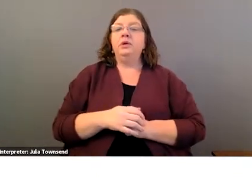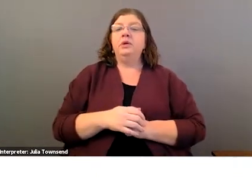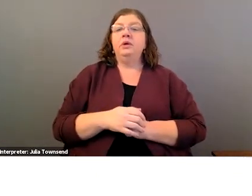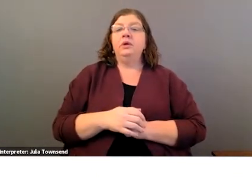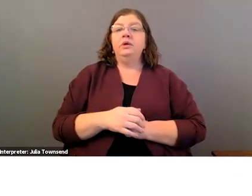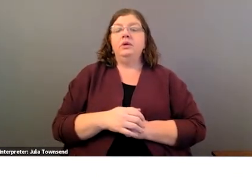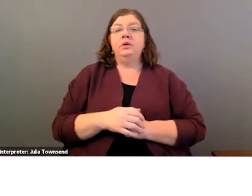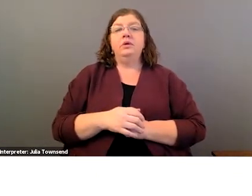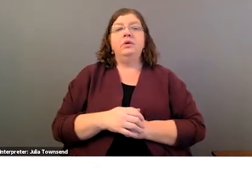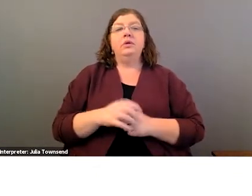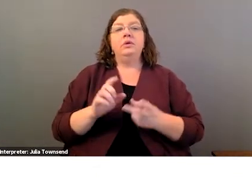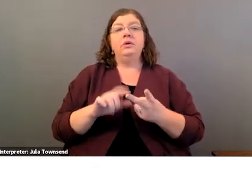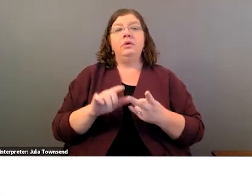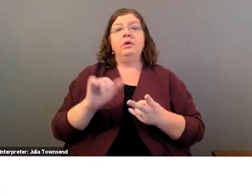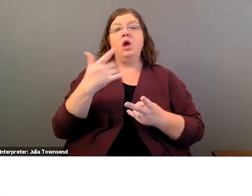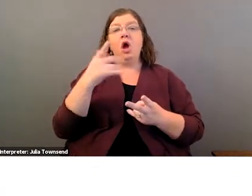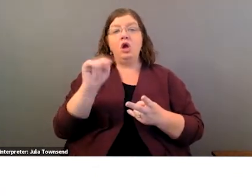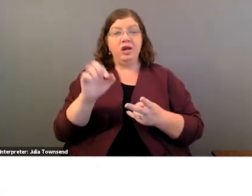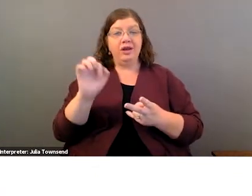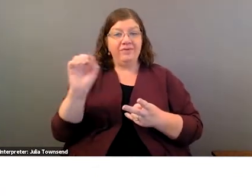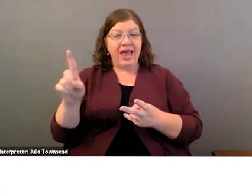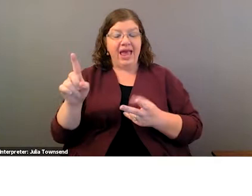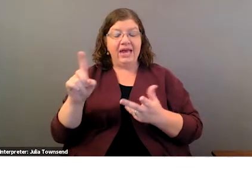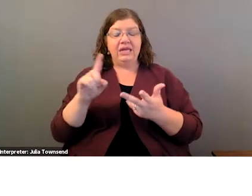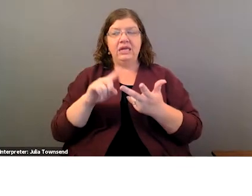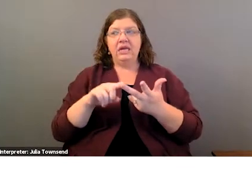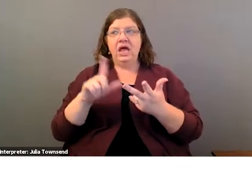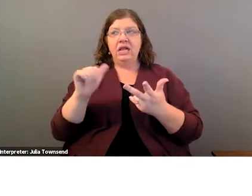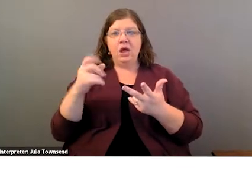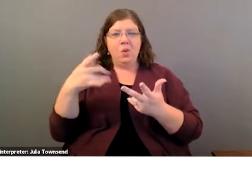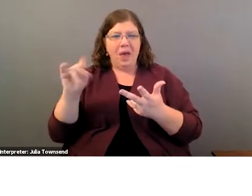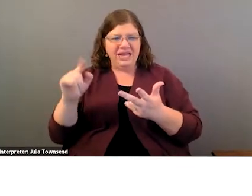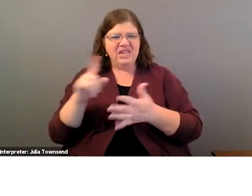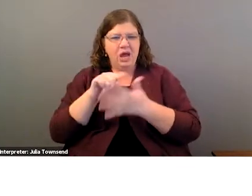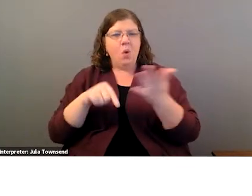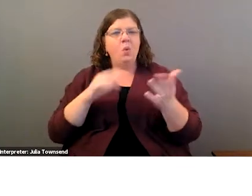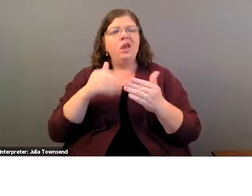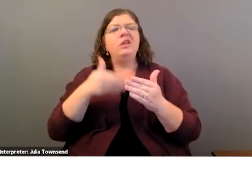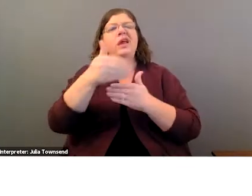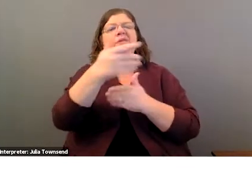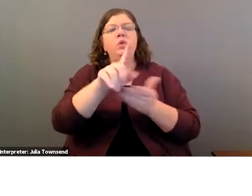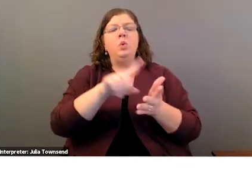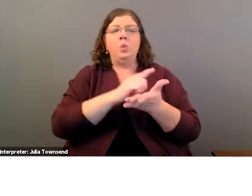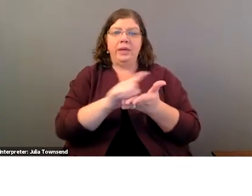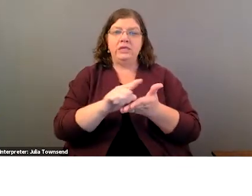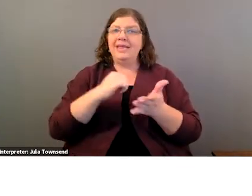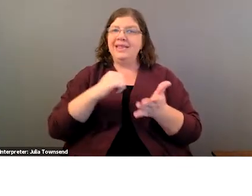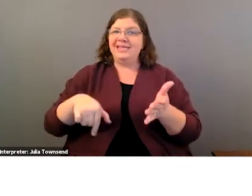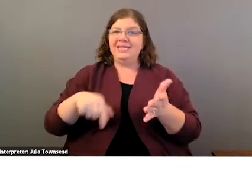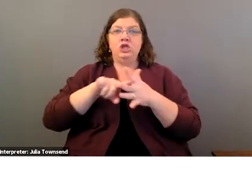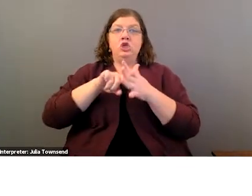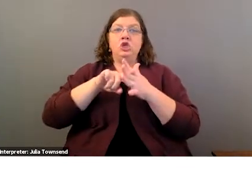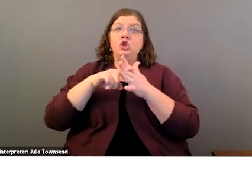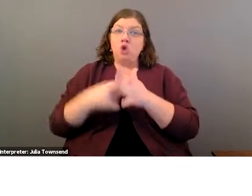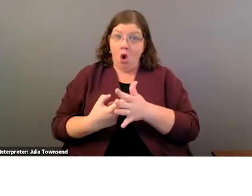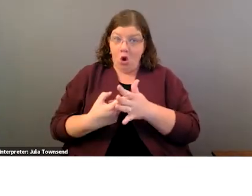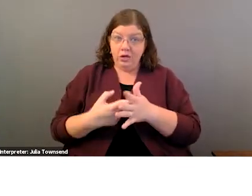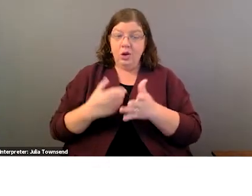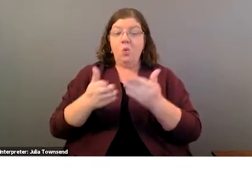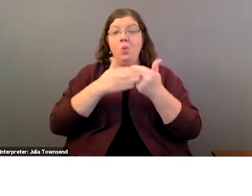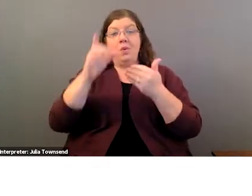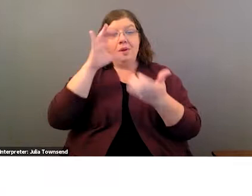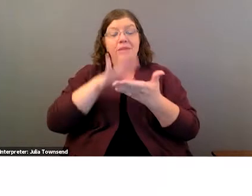Alternative Ed, Alta Vista and La Cuesta will be going in the coming weeks, and this is just the start of what we believe will be